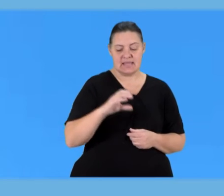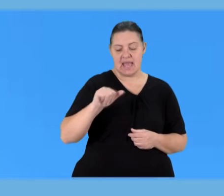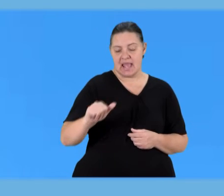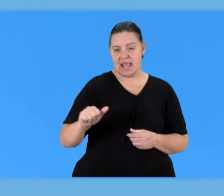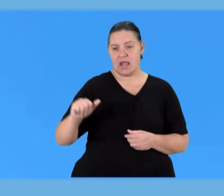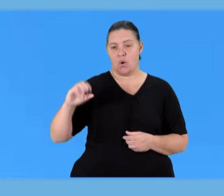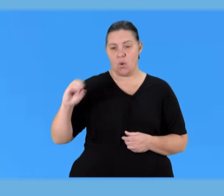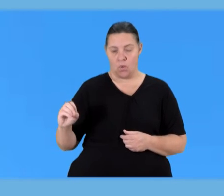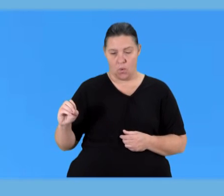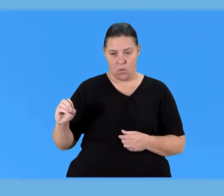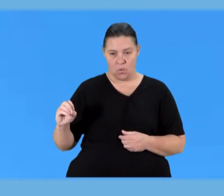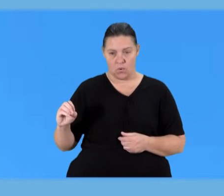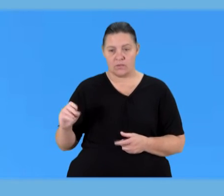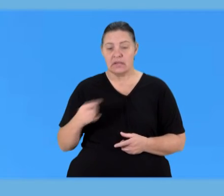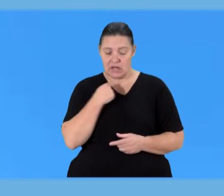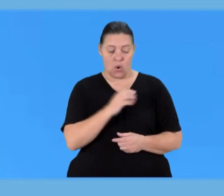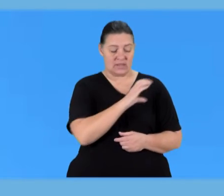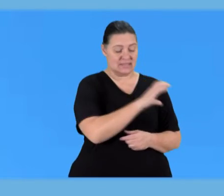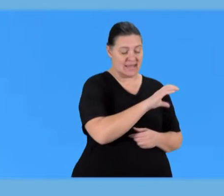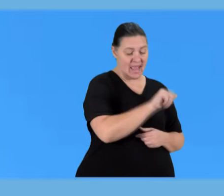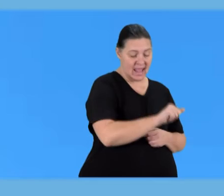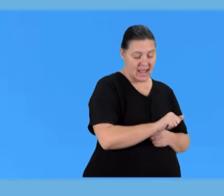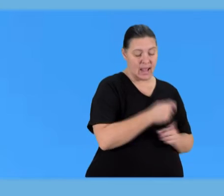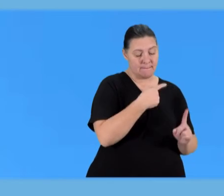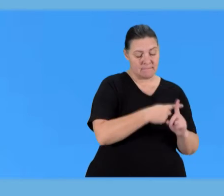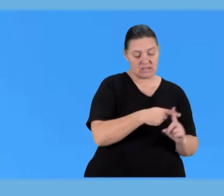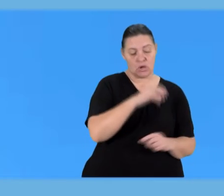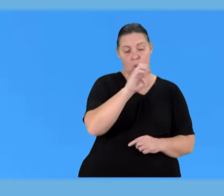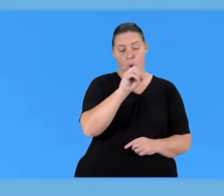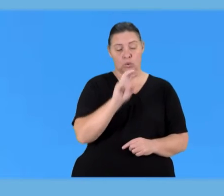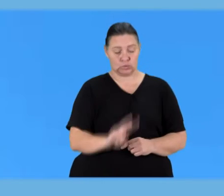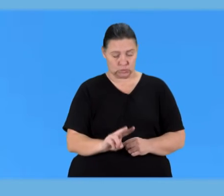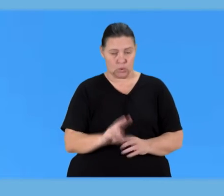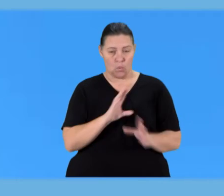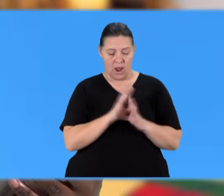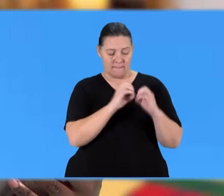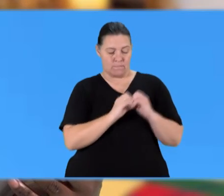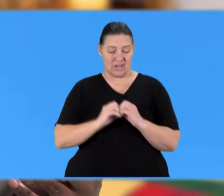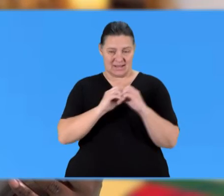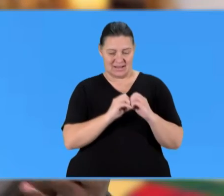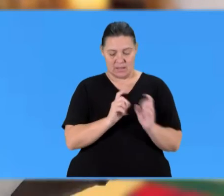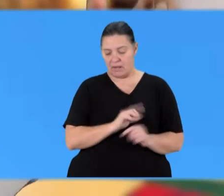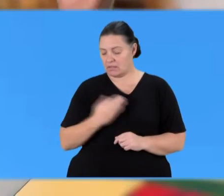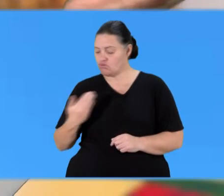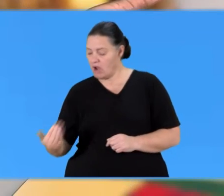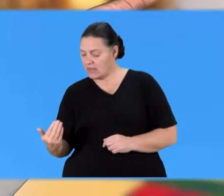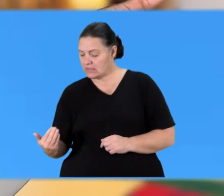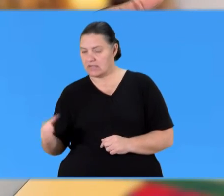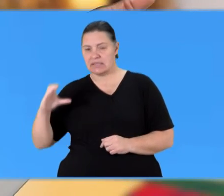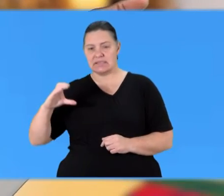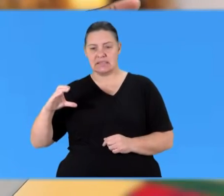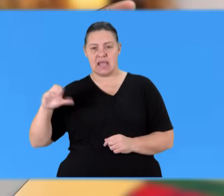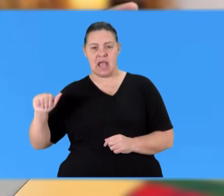and our oxygen there. And remember again that this equation is still not balanced. We need to make sure that on the left-hand